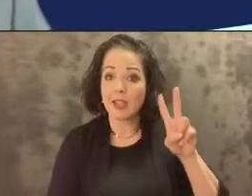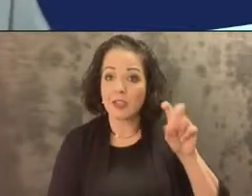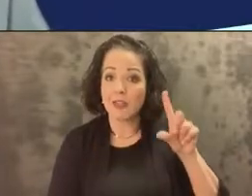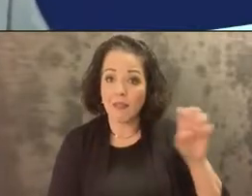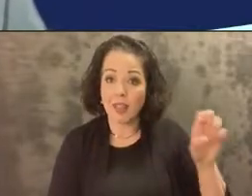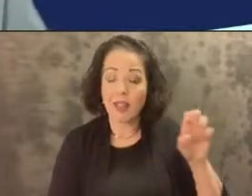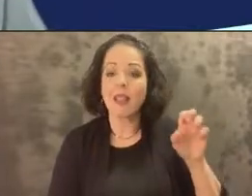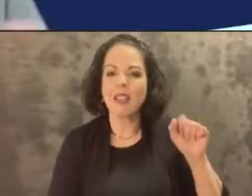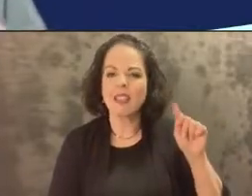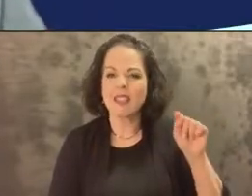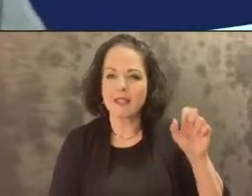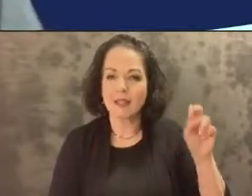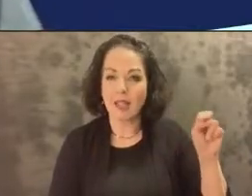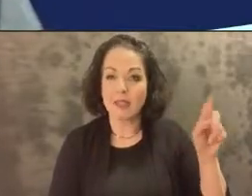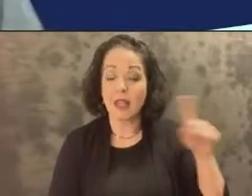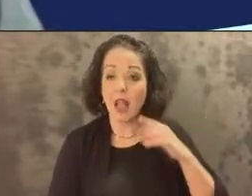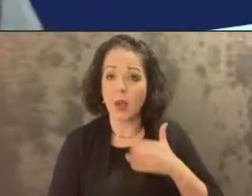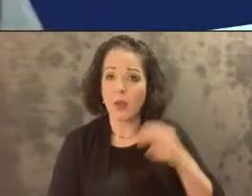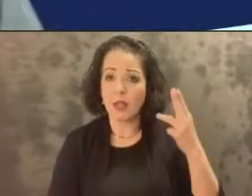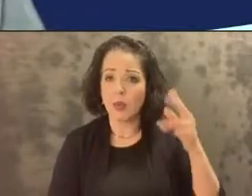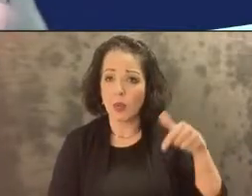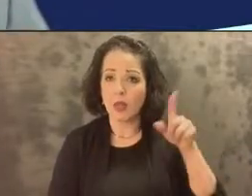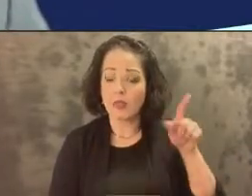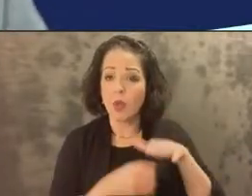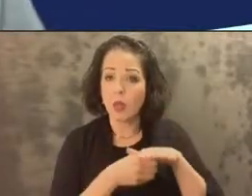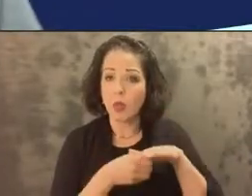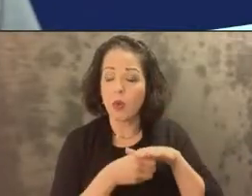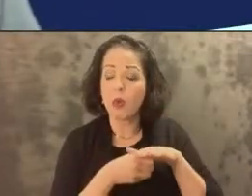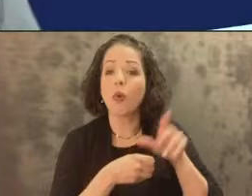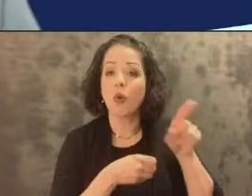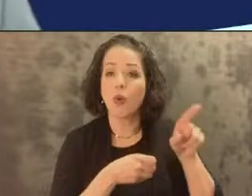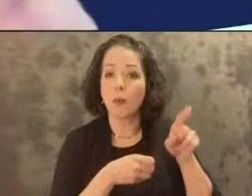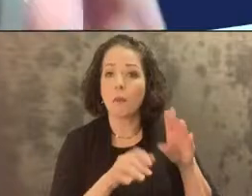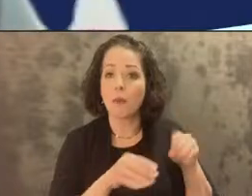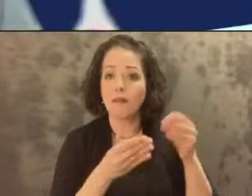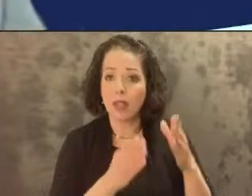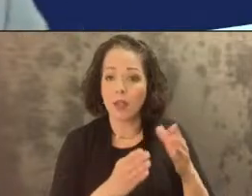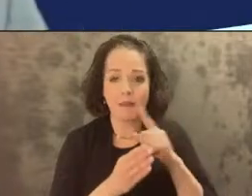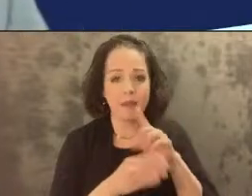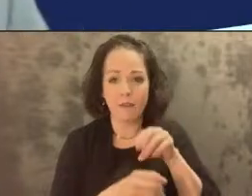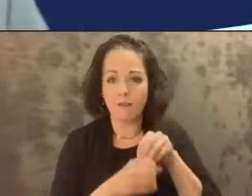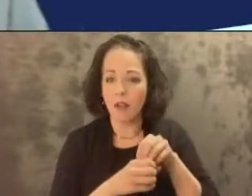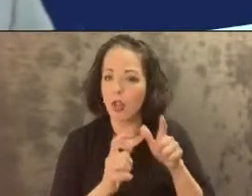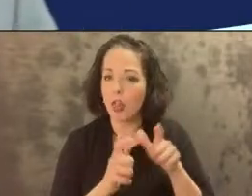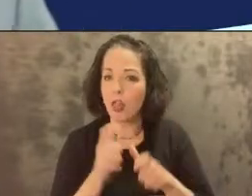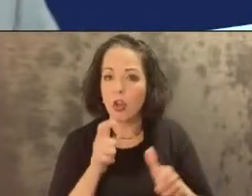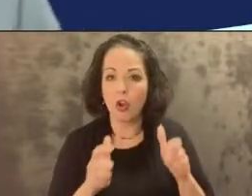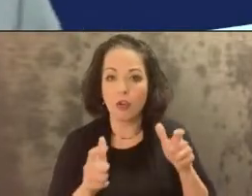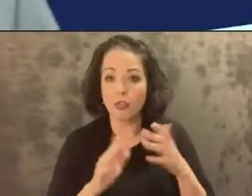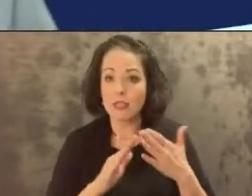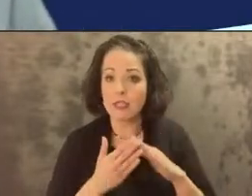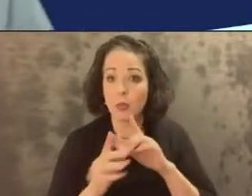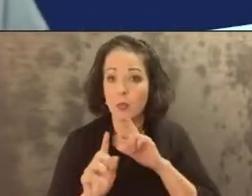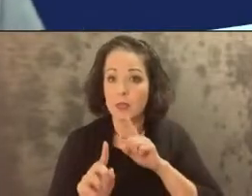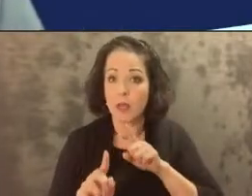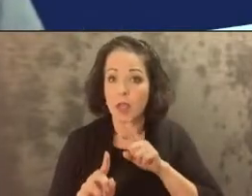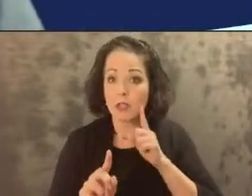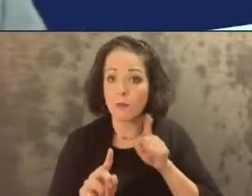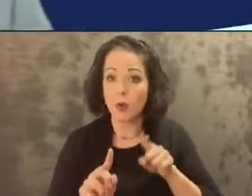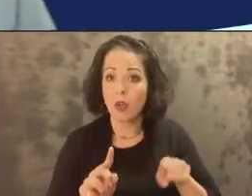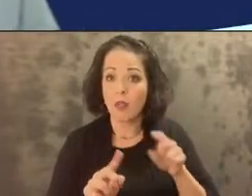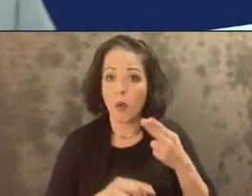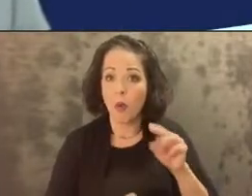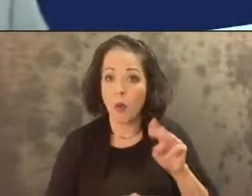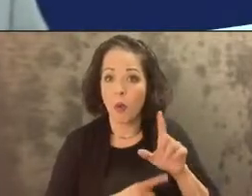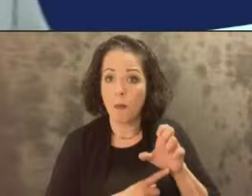is headquartered, a local health provider at FQHC was very involved with this larger city's response. And they